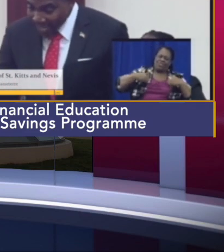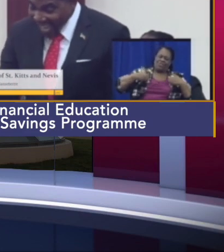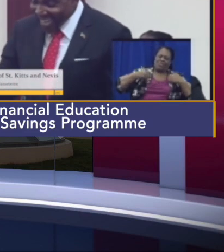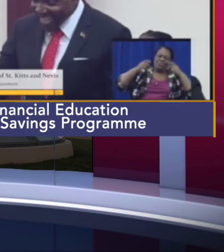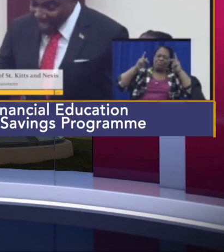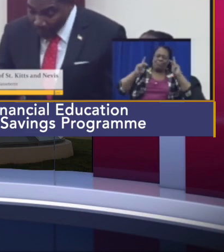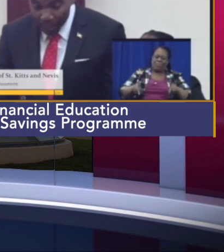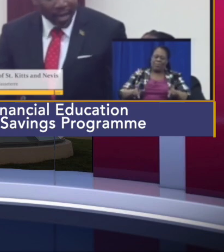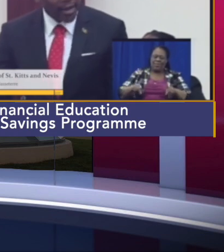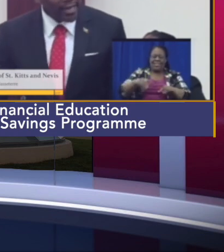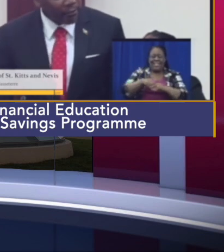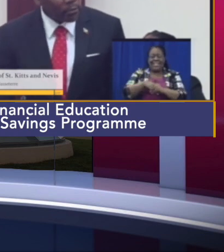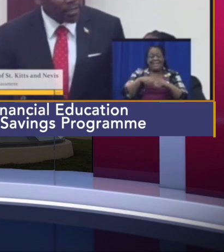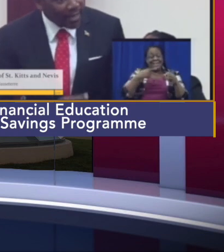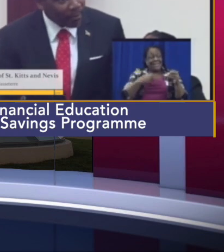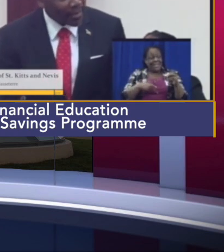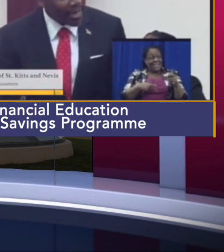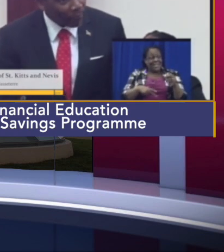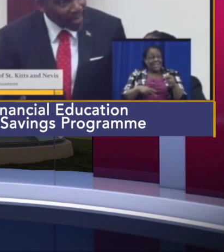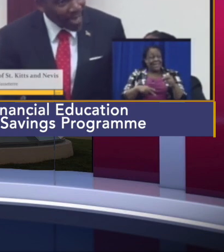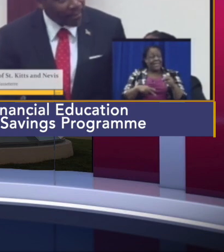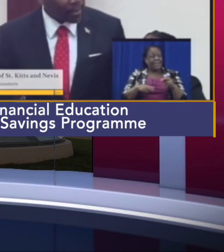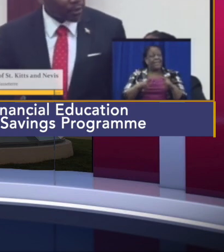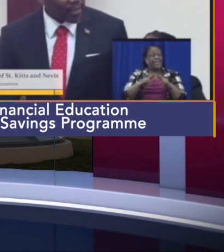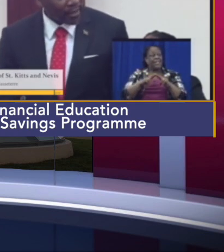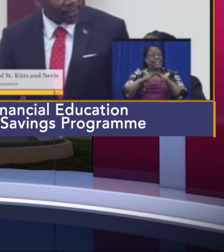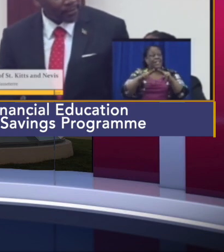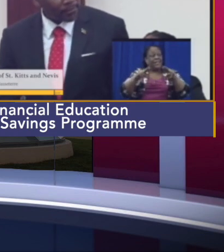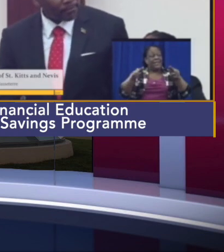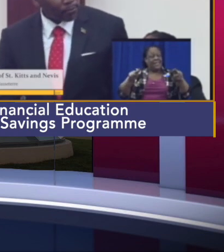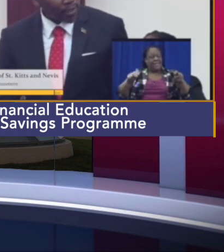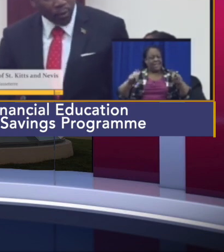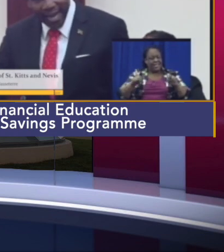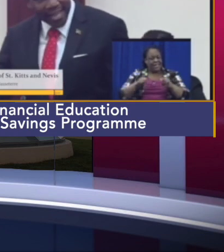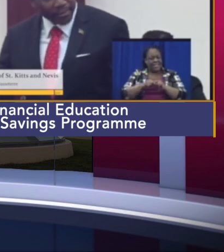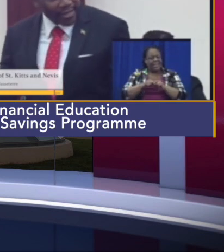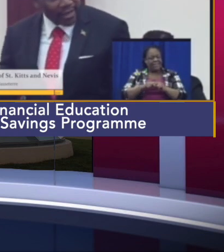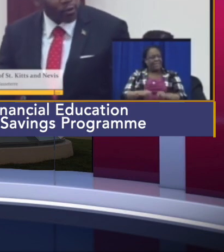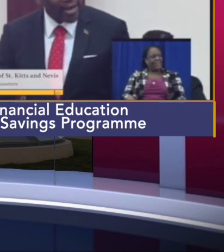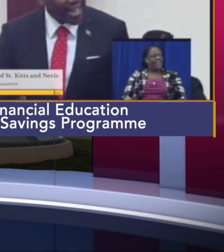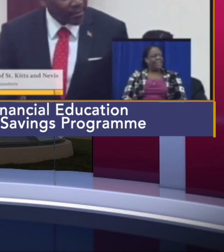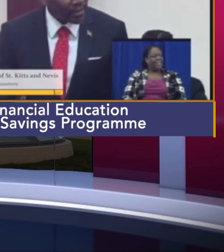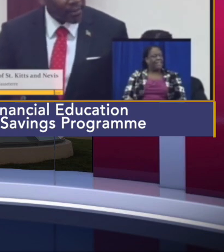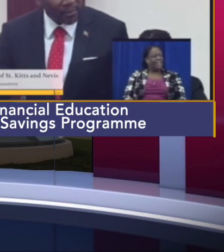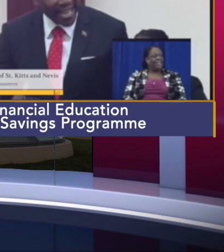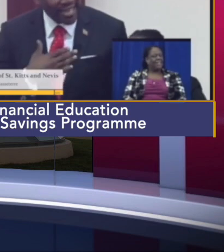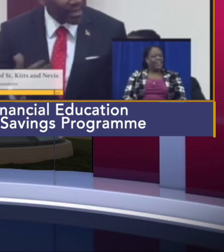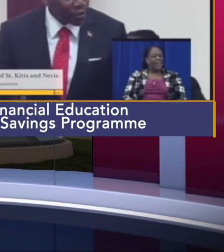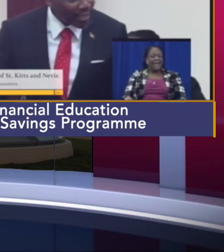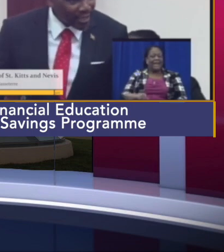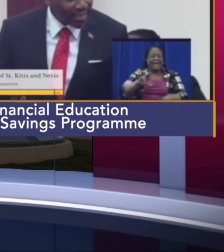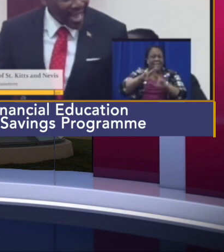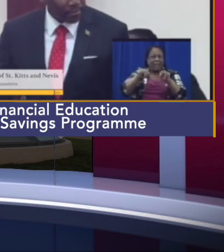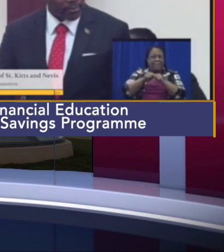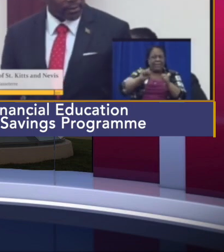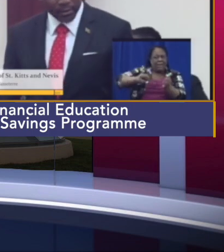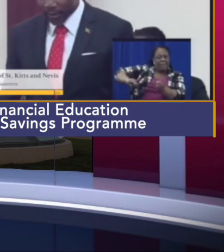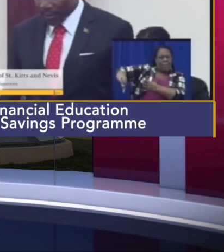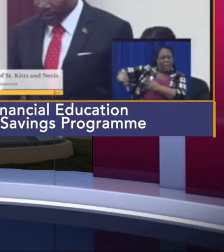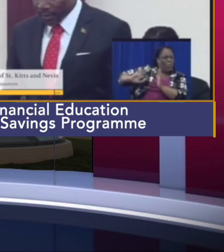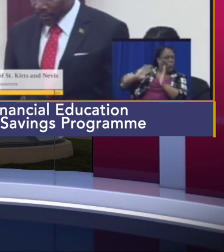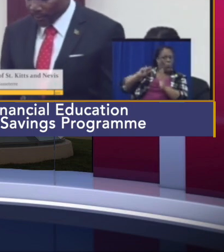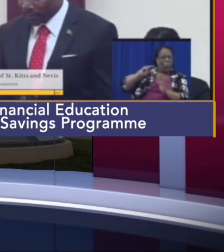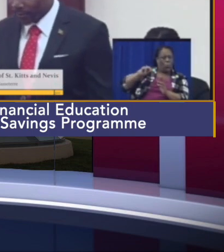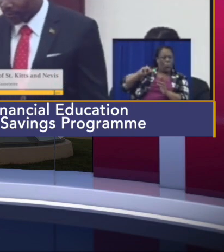to revolutionize the financial landscape of the Federation's youth. The financial education and the savings program will be launched in